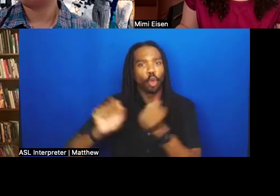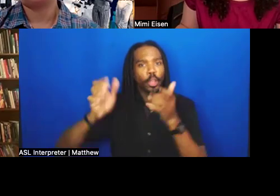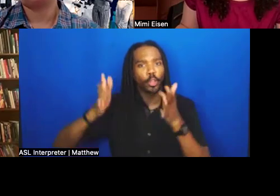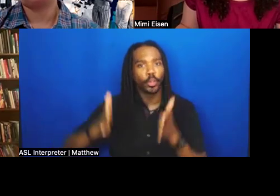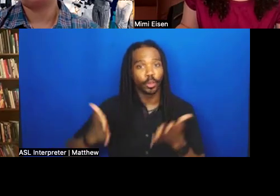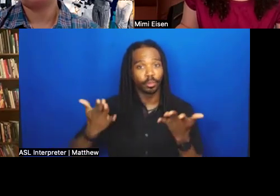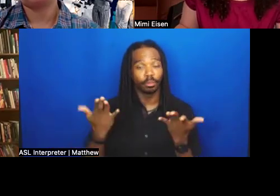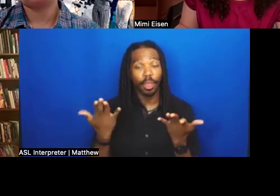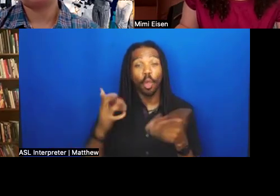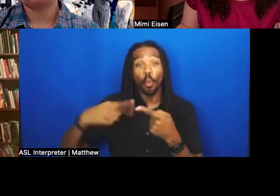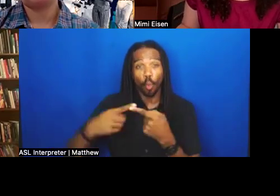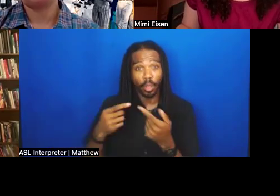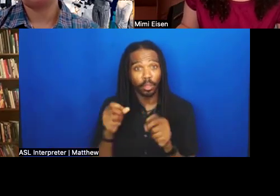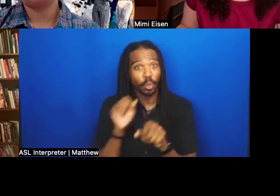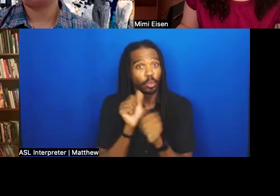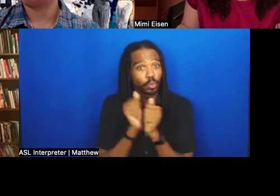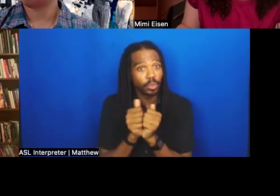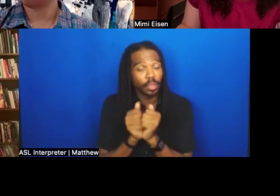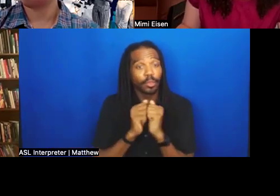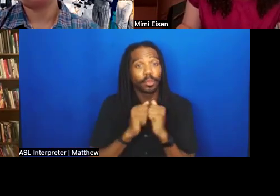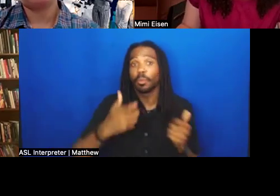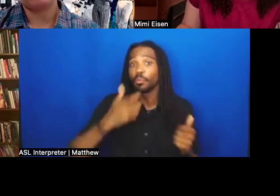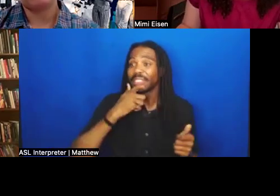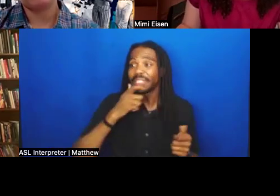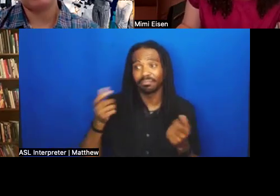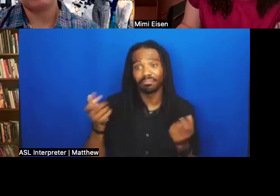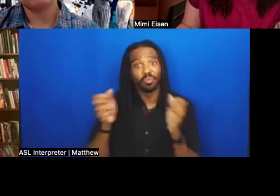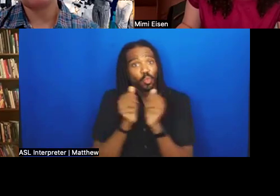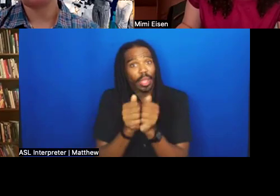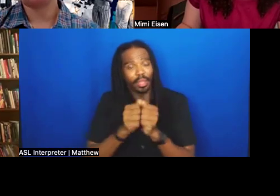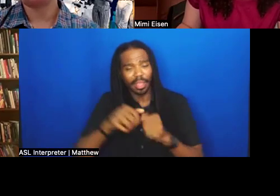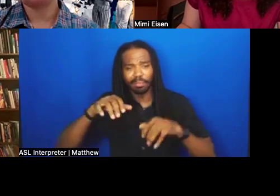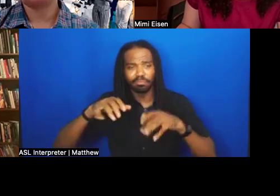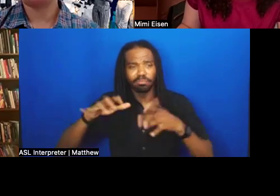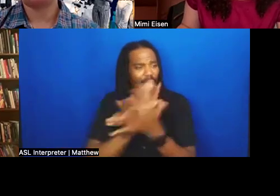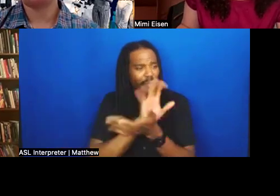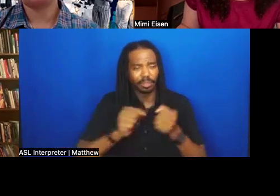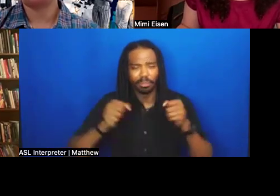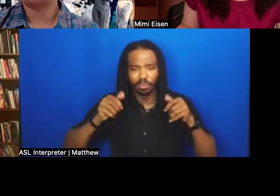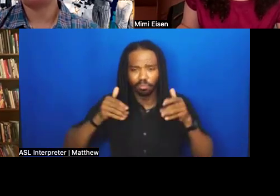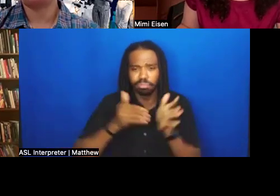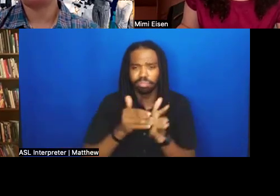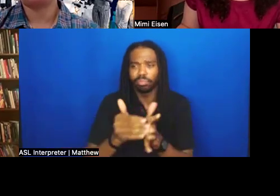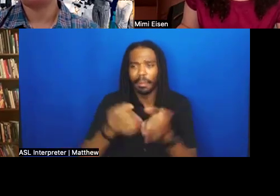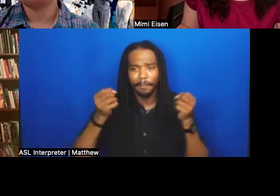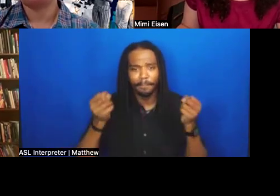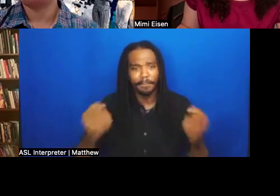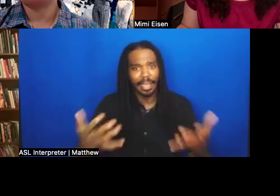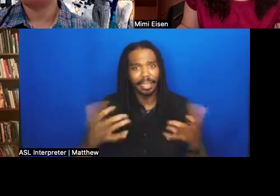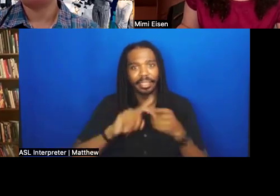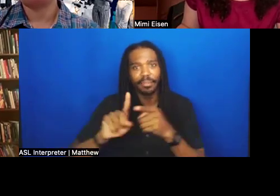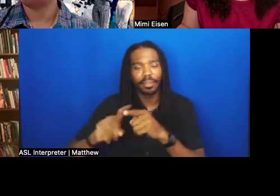destroy dozens of indigenous towns and villages during the Revolutionary War.